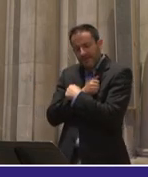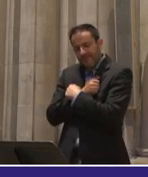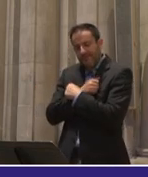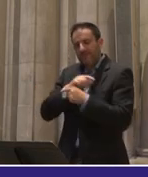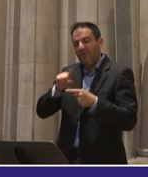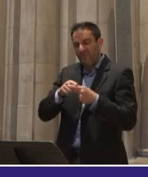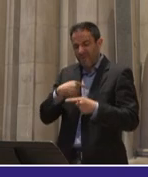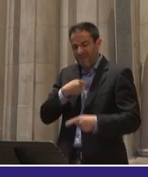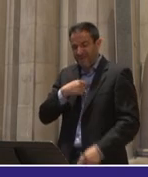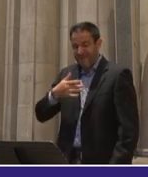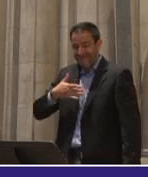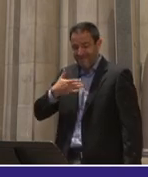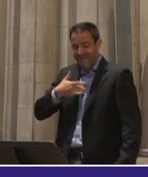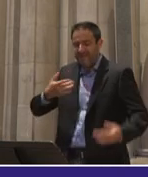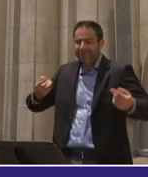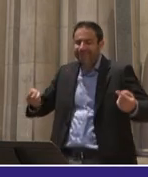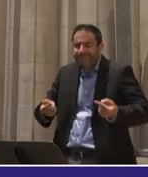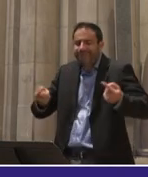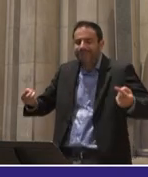in pain.